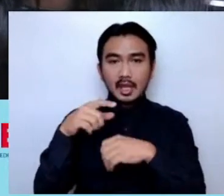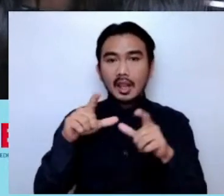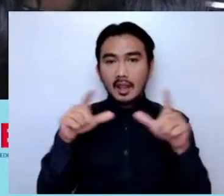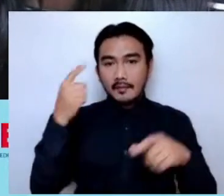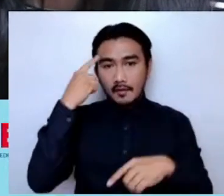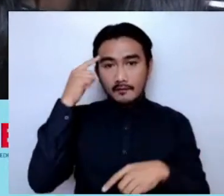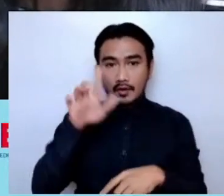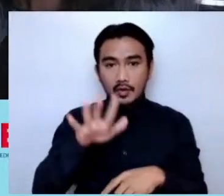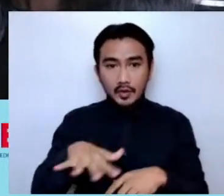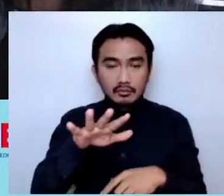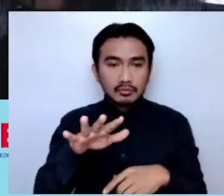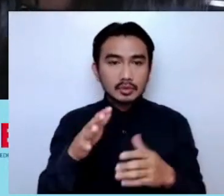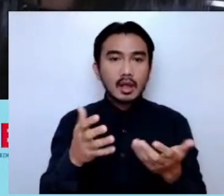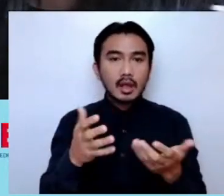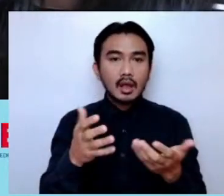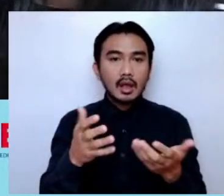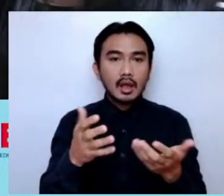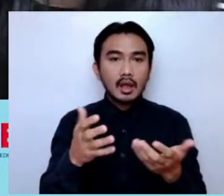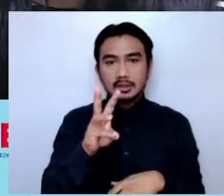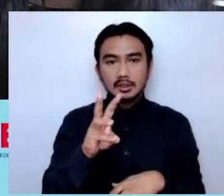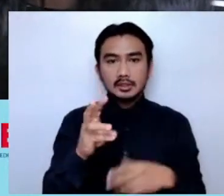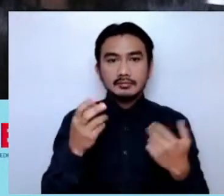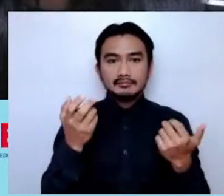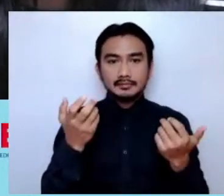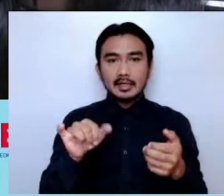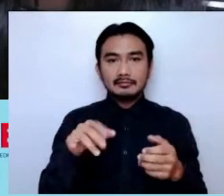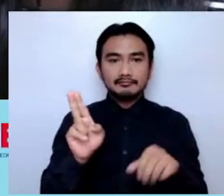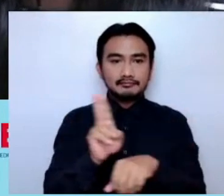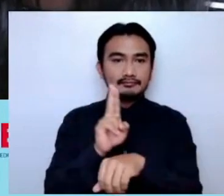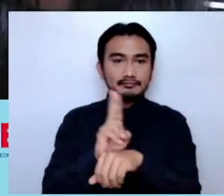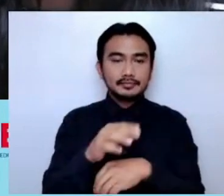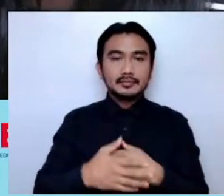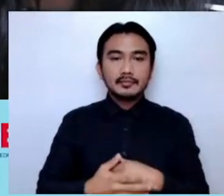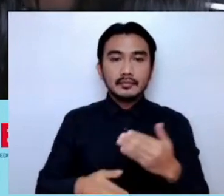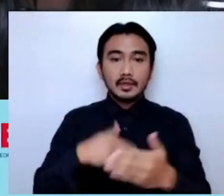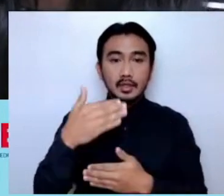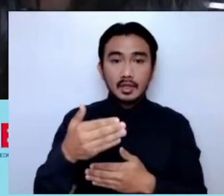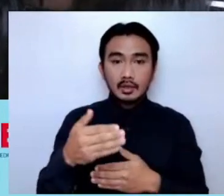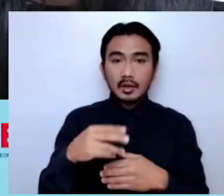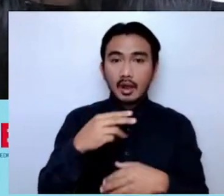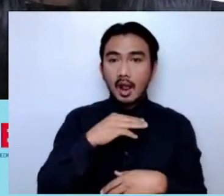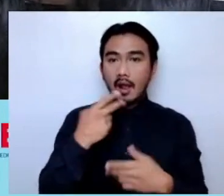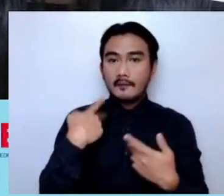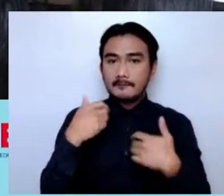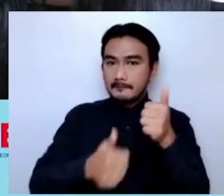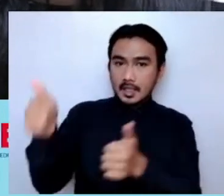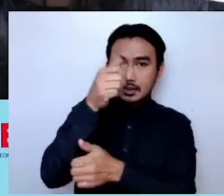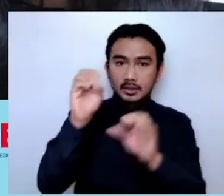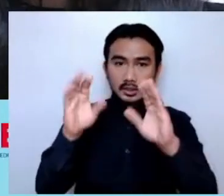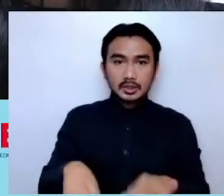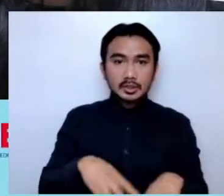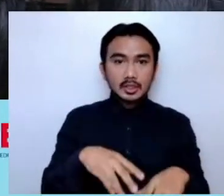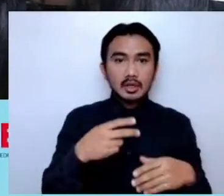level 6 or the consolidating level. For our master teachers, so MT 1 to 4, your